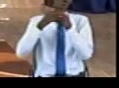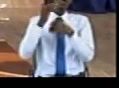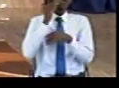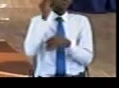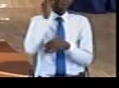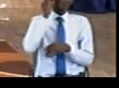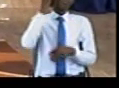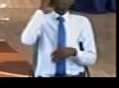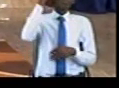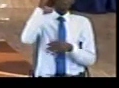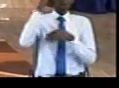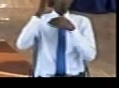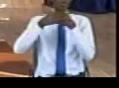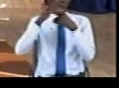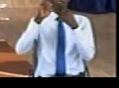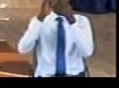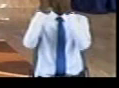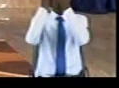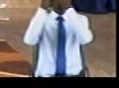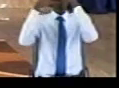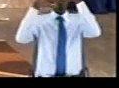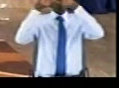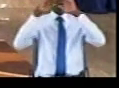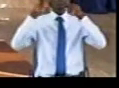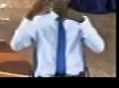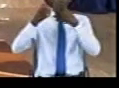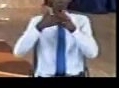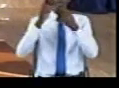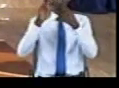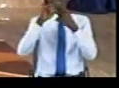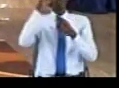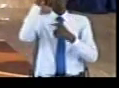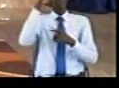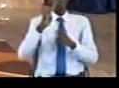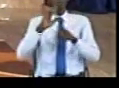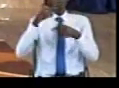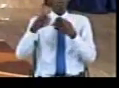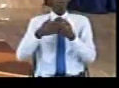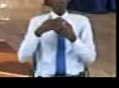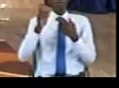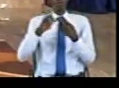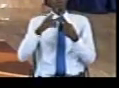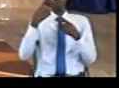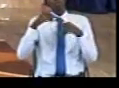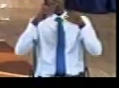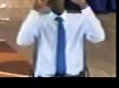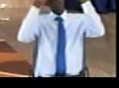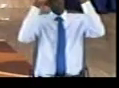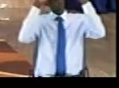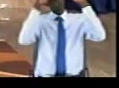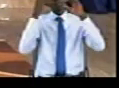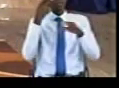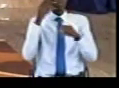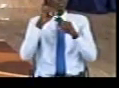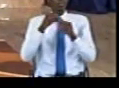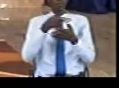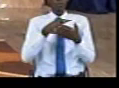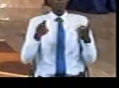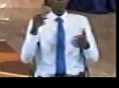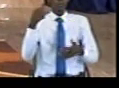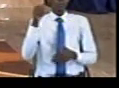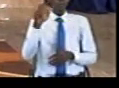back to heaven. He was going back to God. He was going back to the Father. Look at that verse 13 again. And